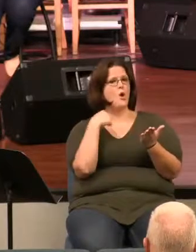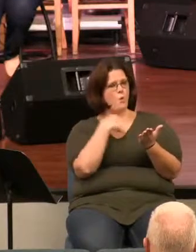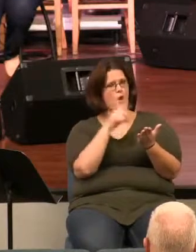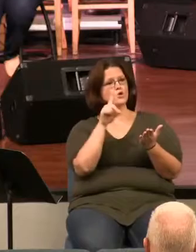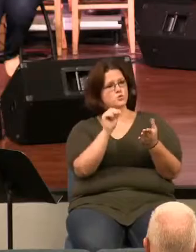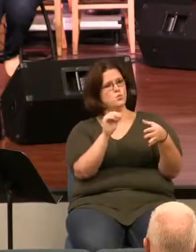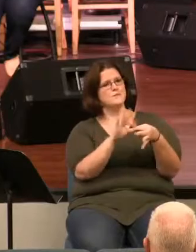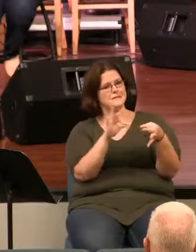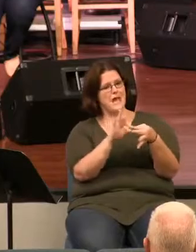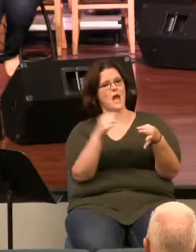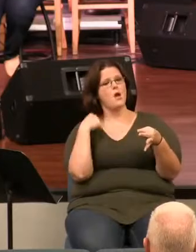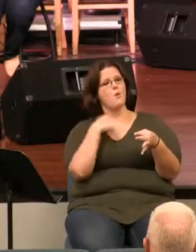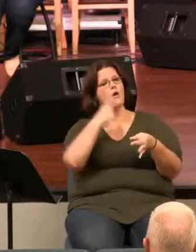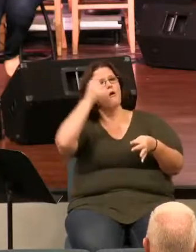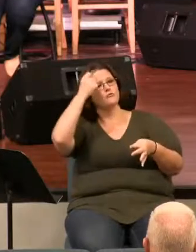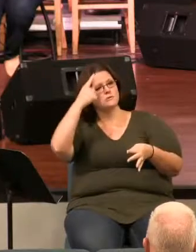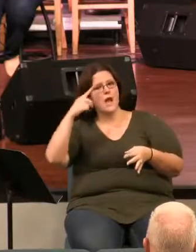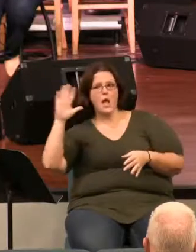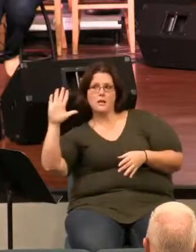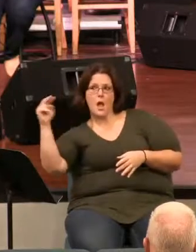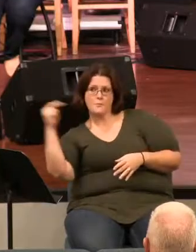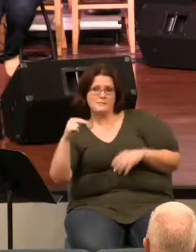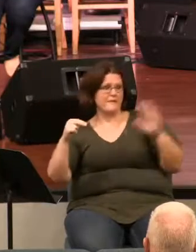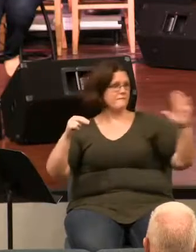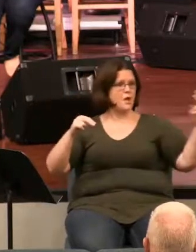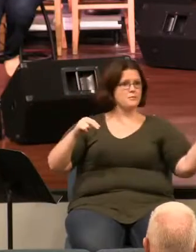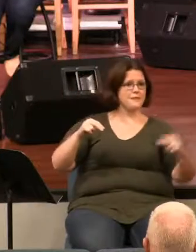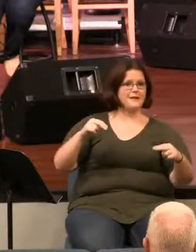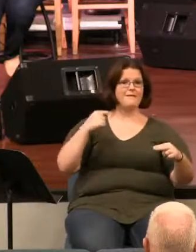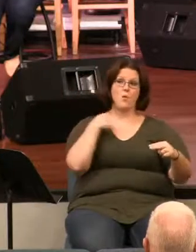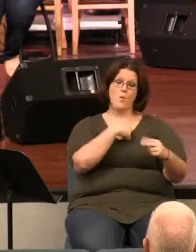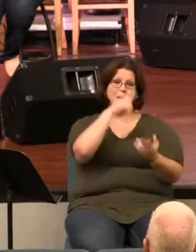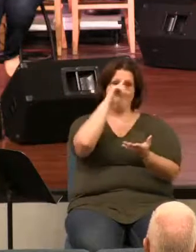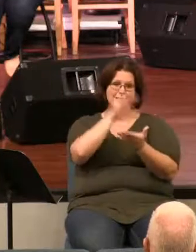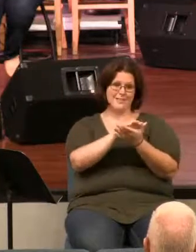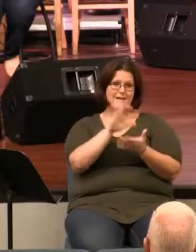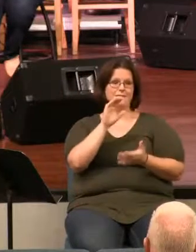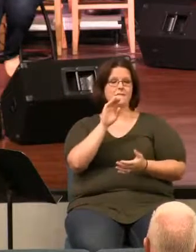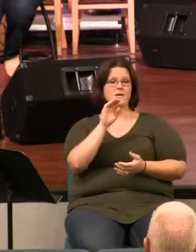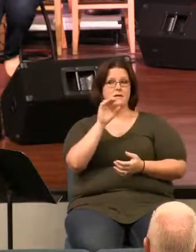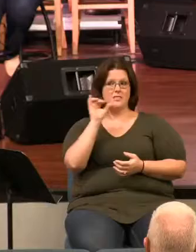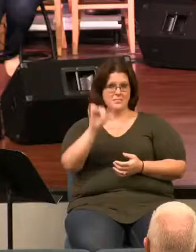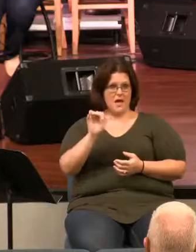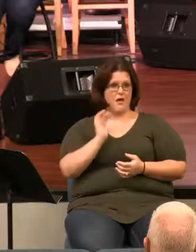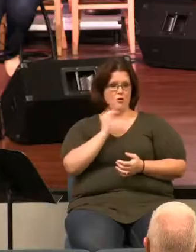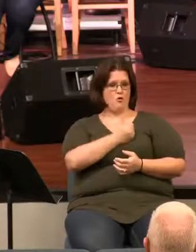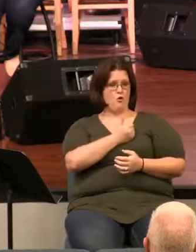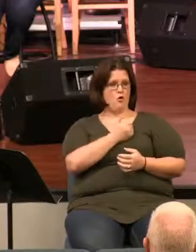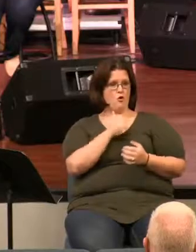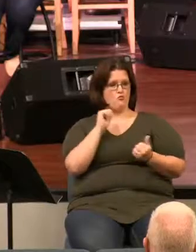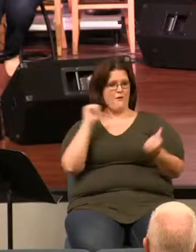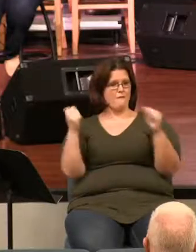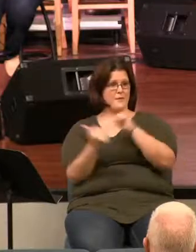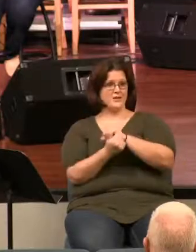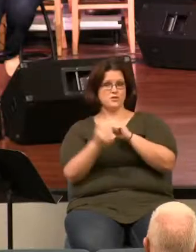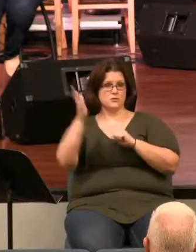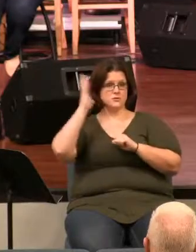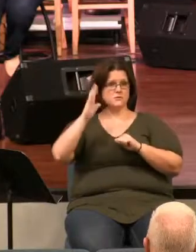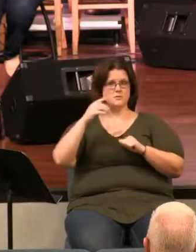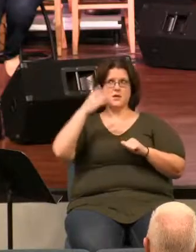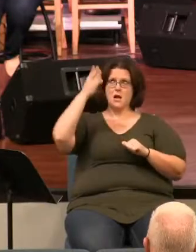sides of this issue. Here's what we believe. Martin Luther in the Reformation said, I cannot go against my conscience. God help